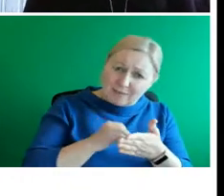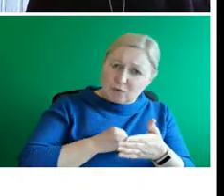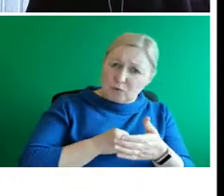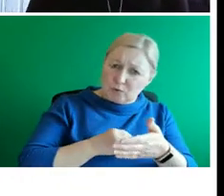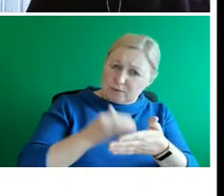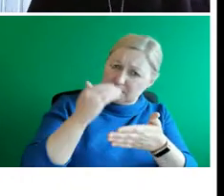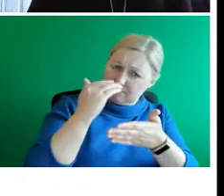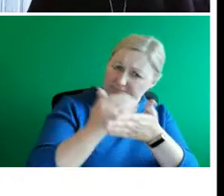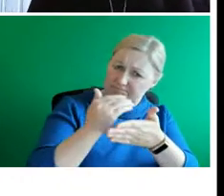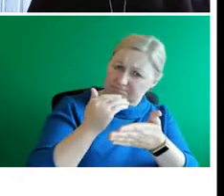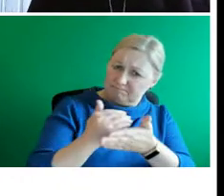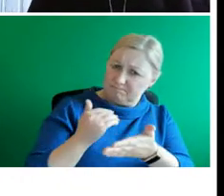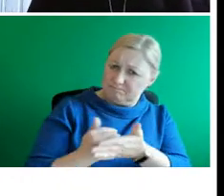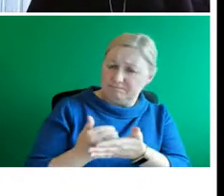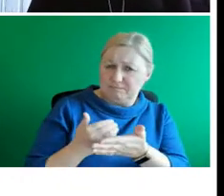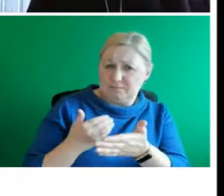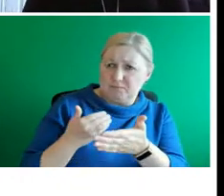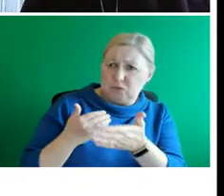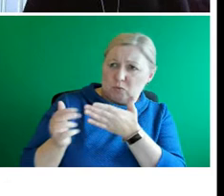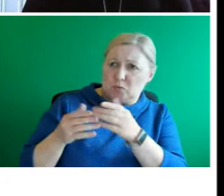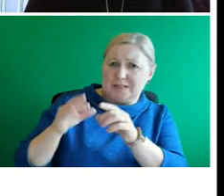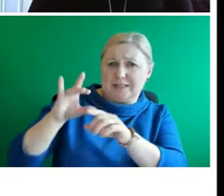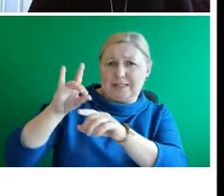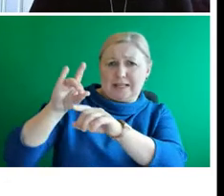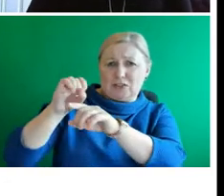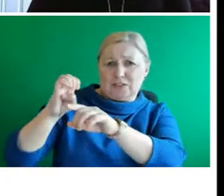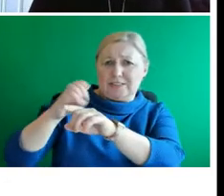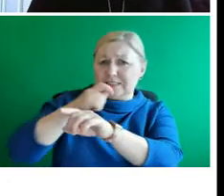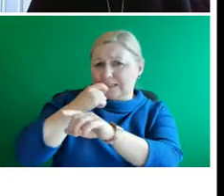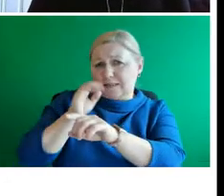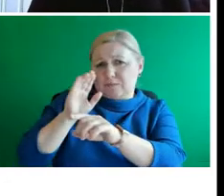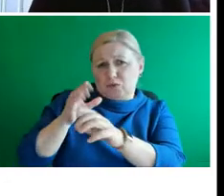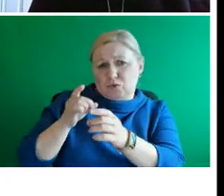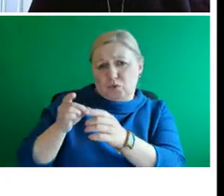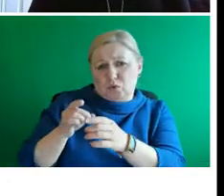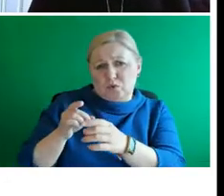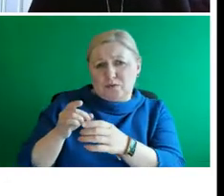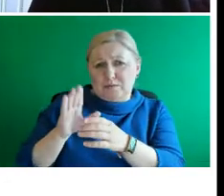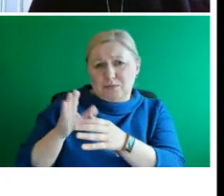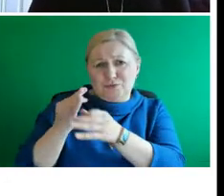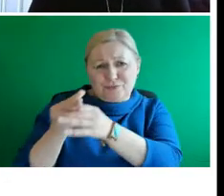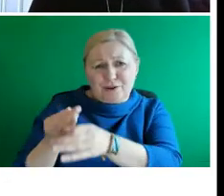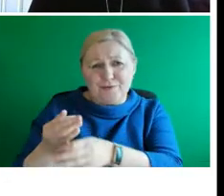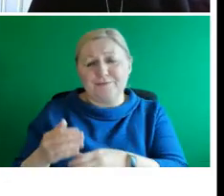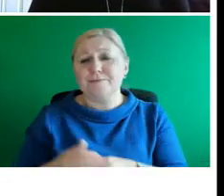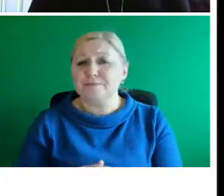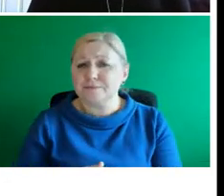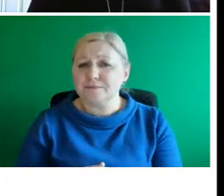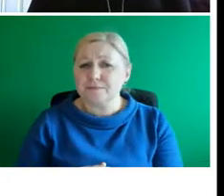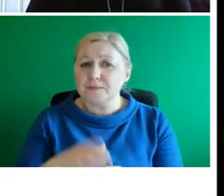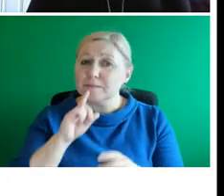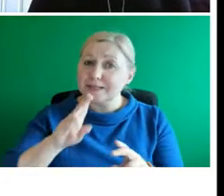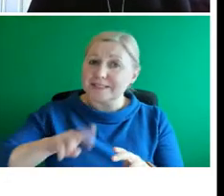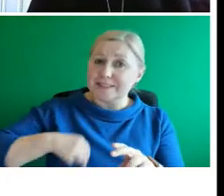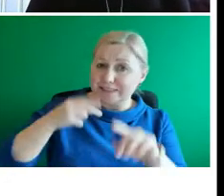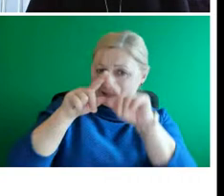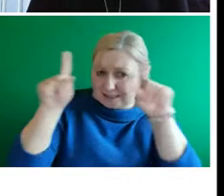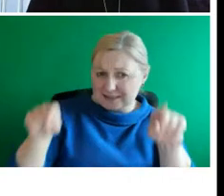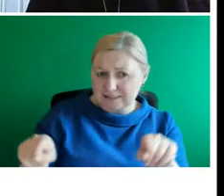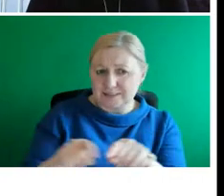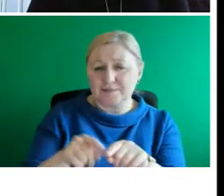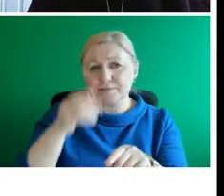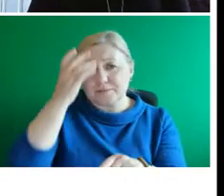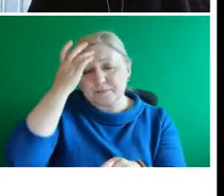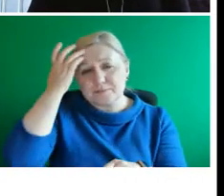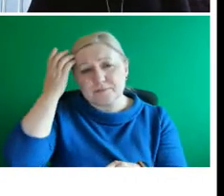as a psychiatry of later life team? So like other community mental health teams, we also have a multidisciplinary approach, and we apply that